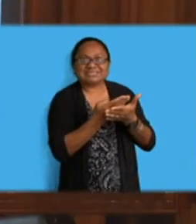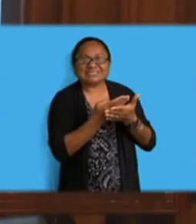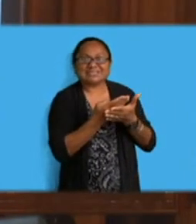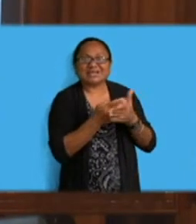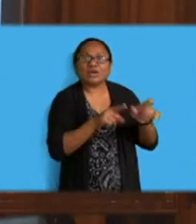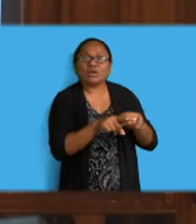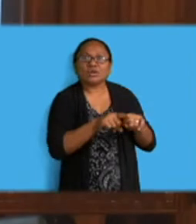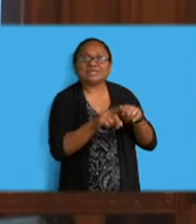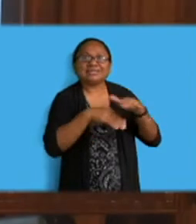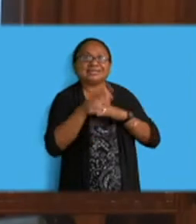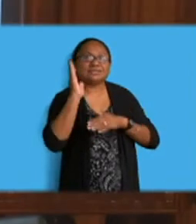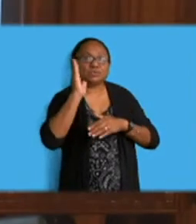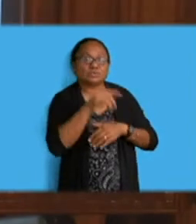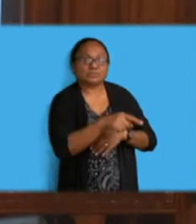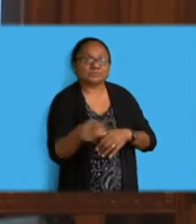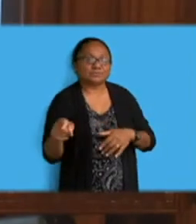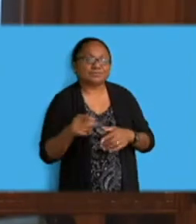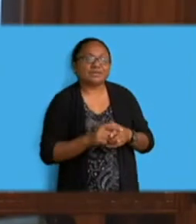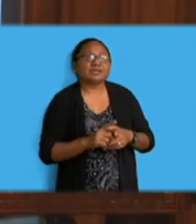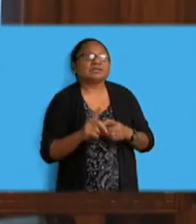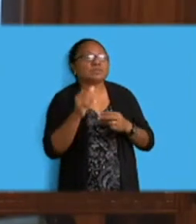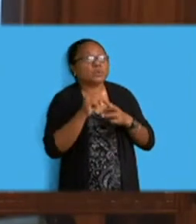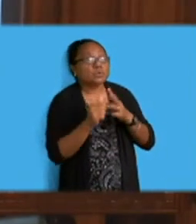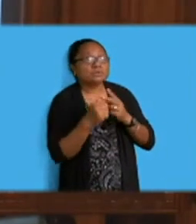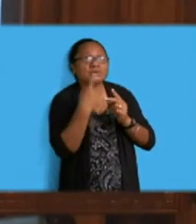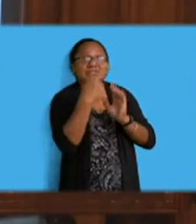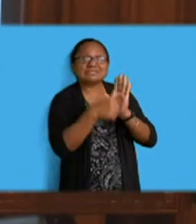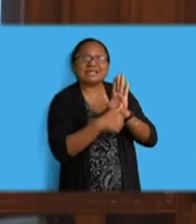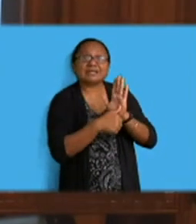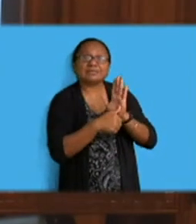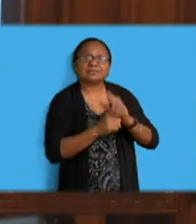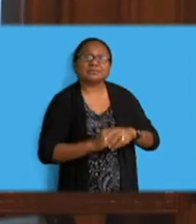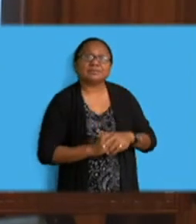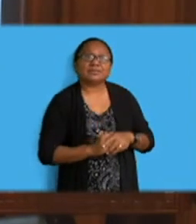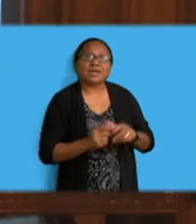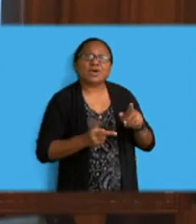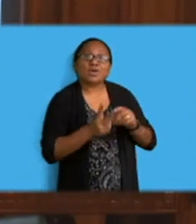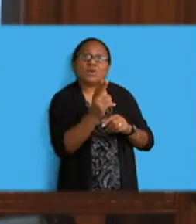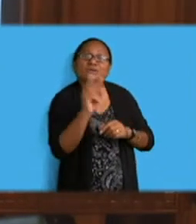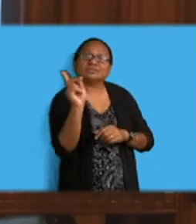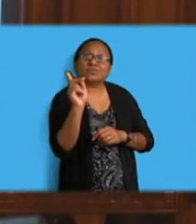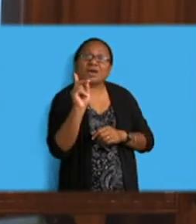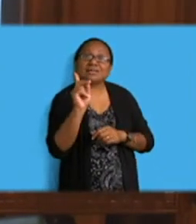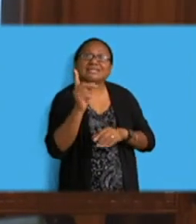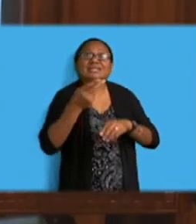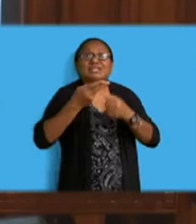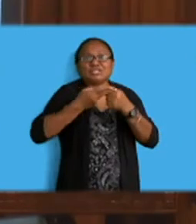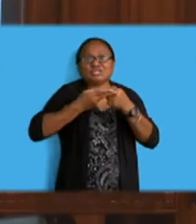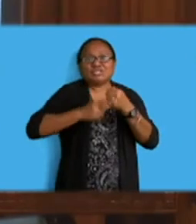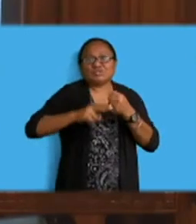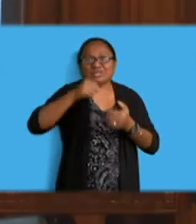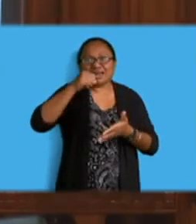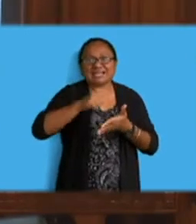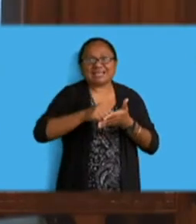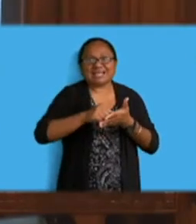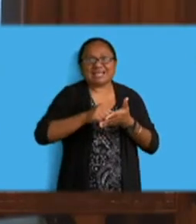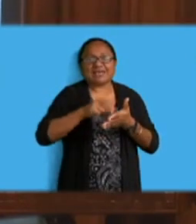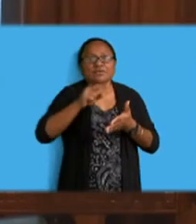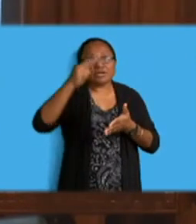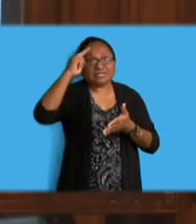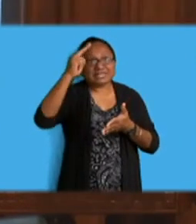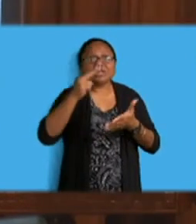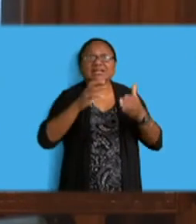Honorable Deputy Speaker, we also, for the first time, launched a newsletter of the National Council of School